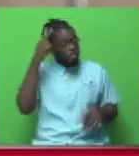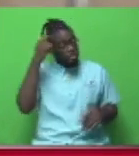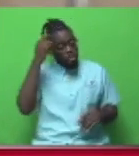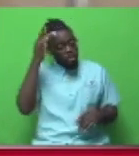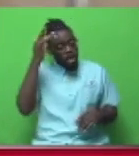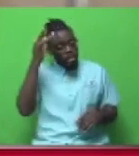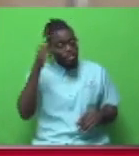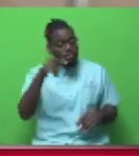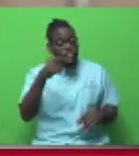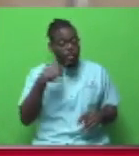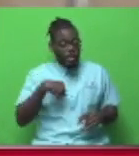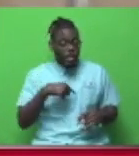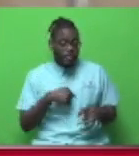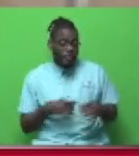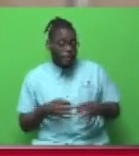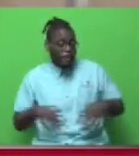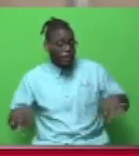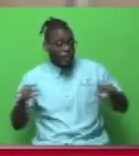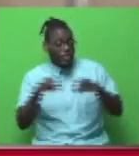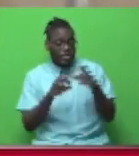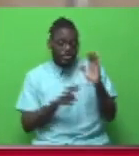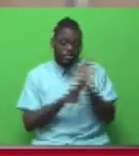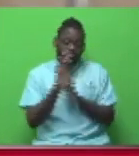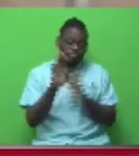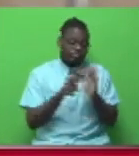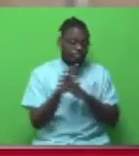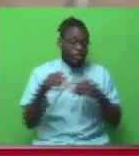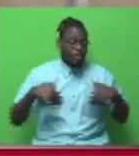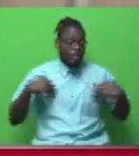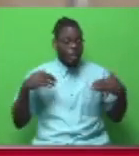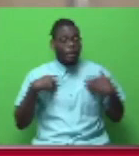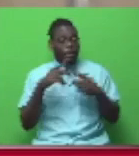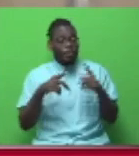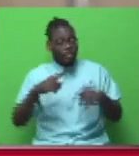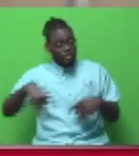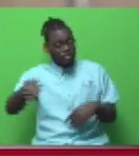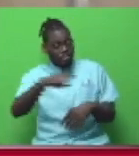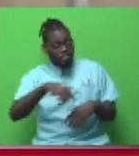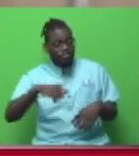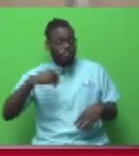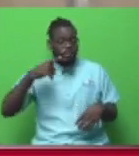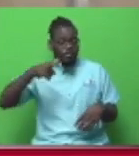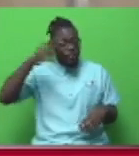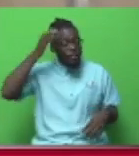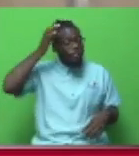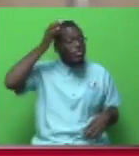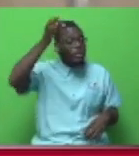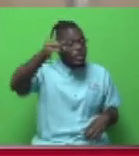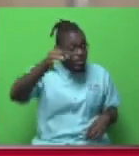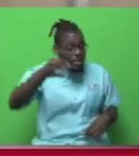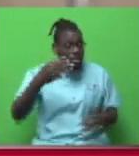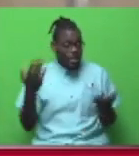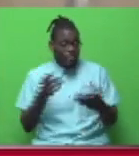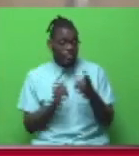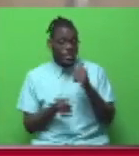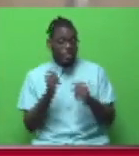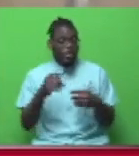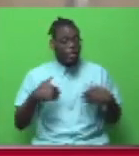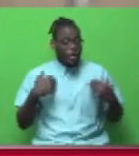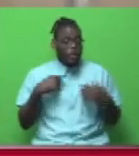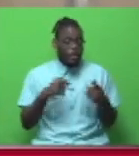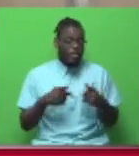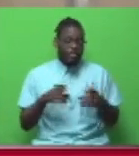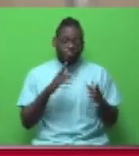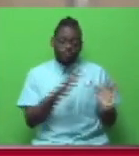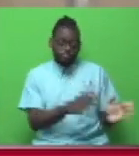ultimately are the future of this country. Mr. Vice President, well, there's a continuous partnership with the Hewarding Law School as well.